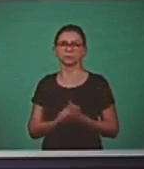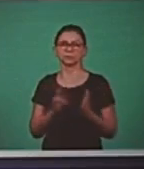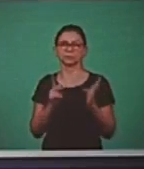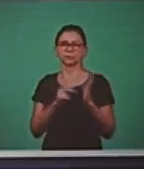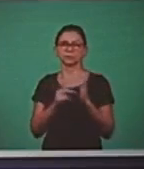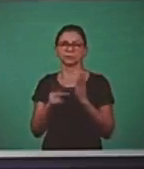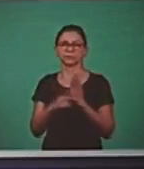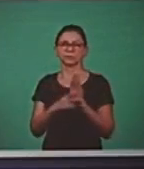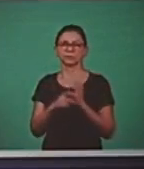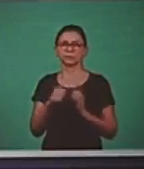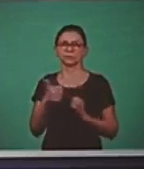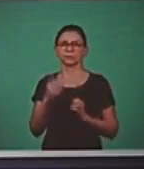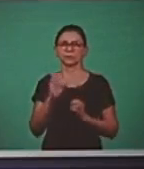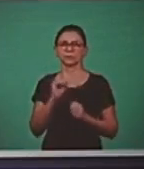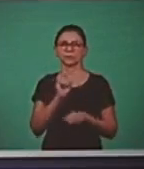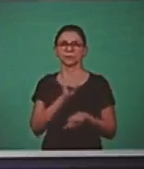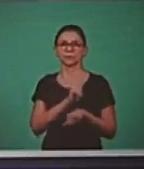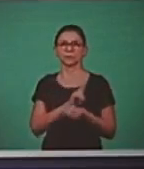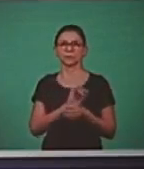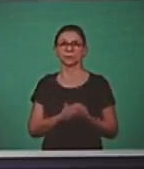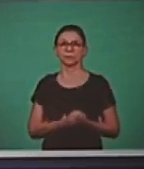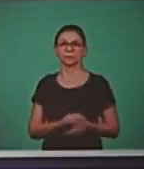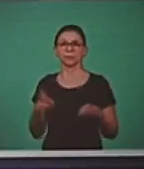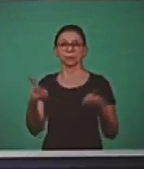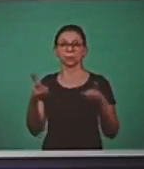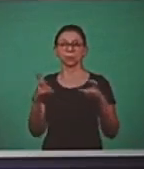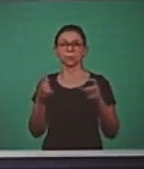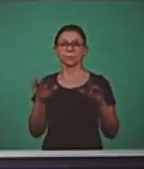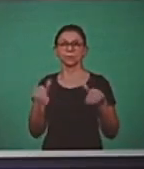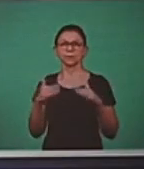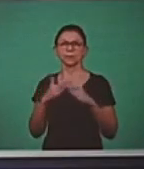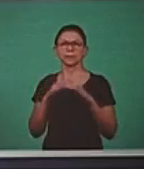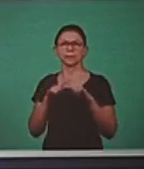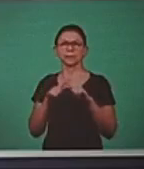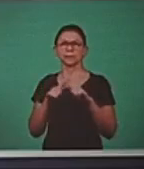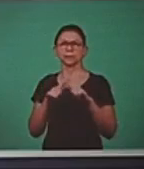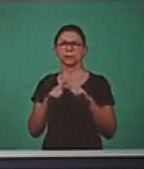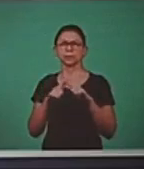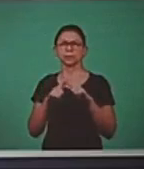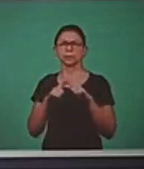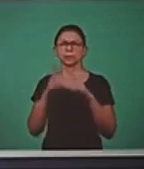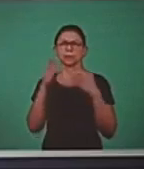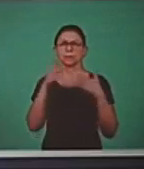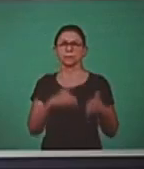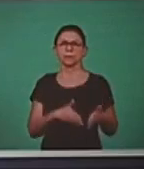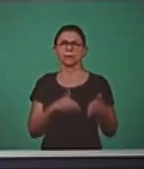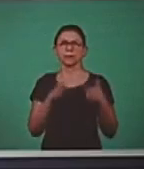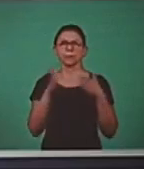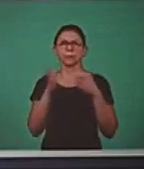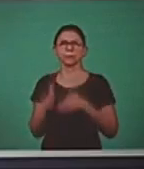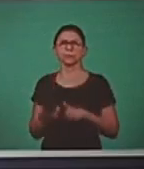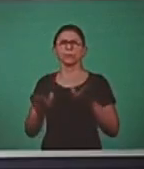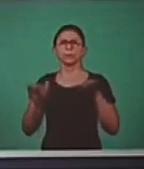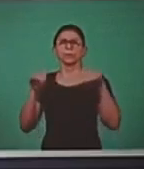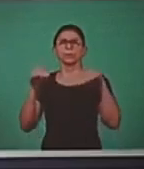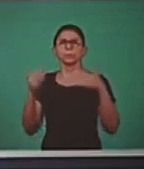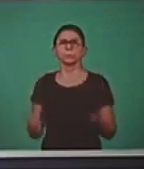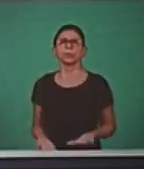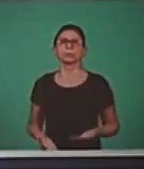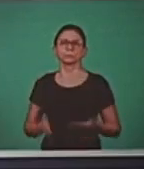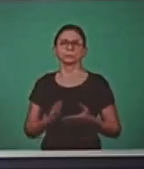or the faithful church in the parable of the 10 virgins, the unfaithful church?